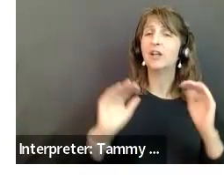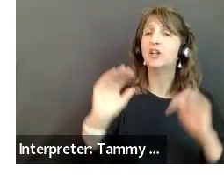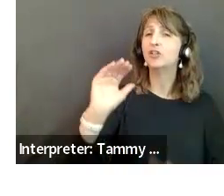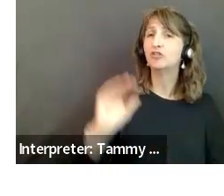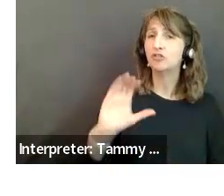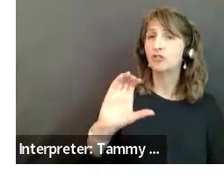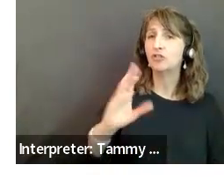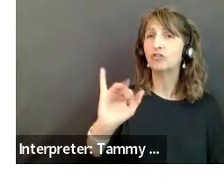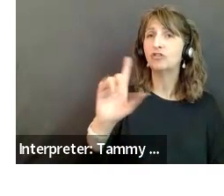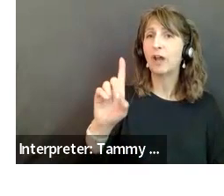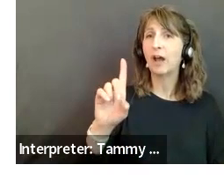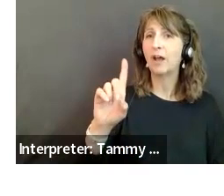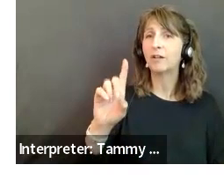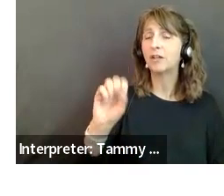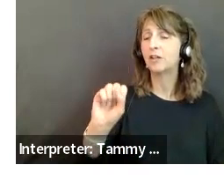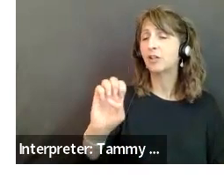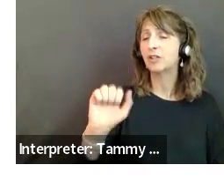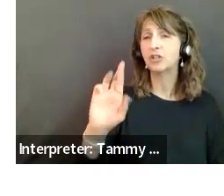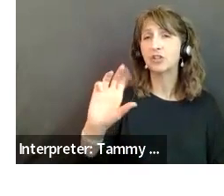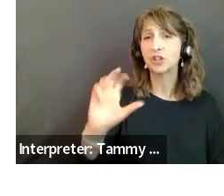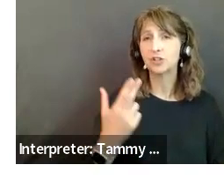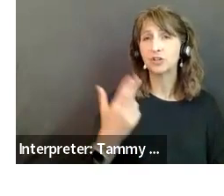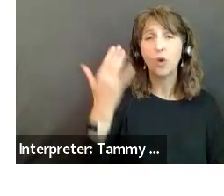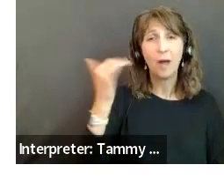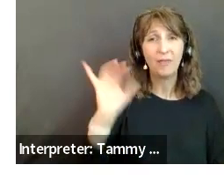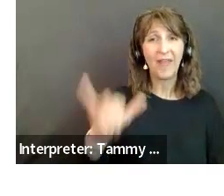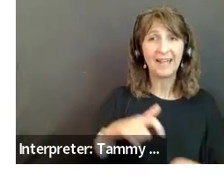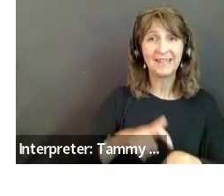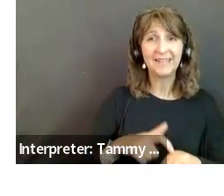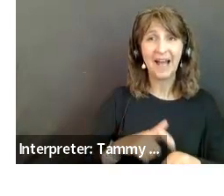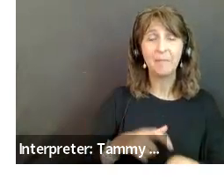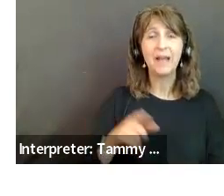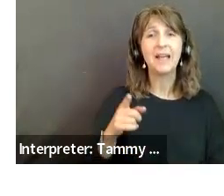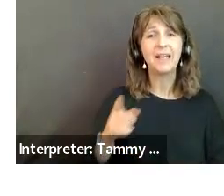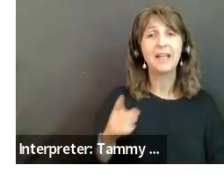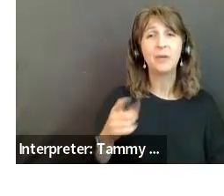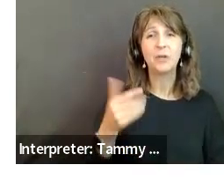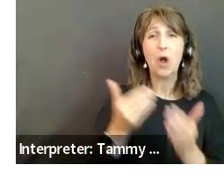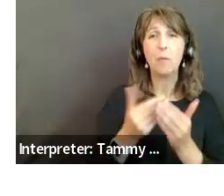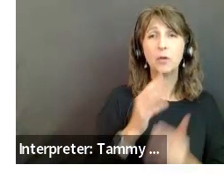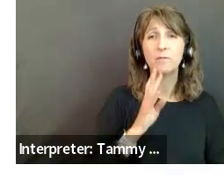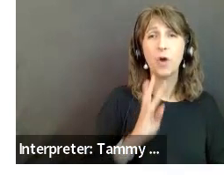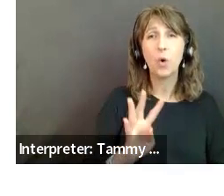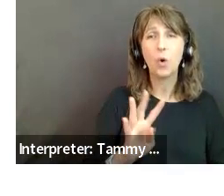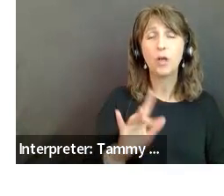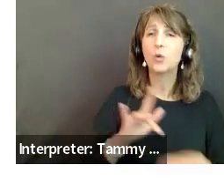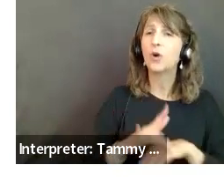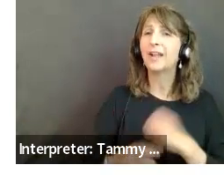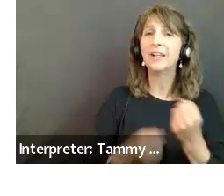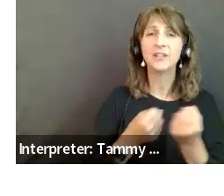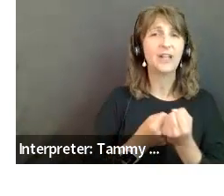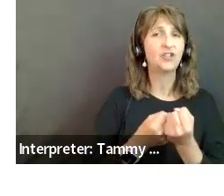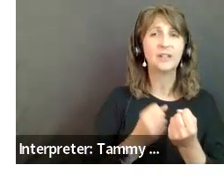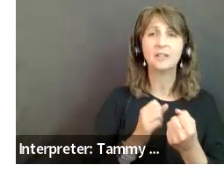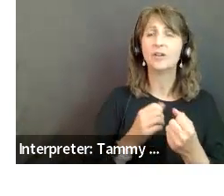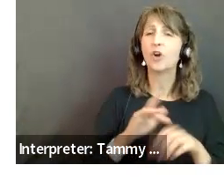he was 4 years old, or about to be 4 years old, and he was too old for early intervention, that we were able to get